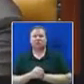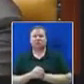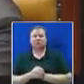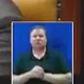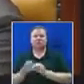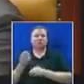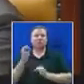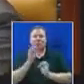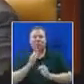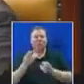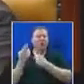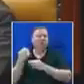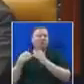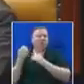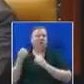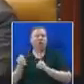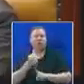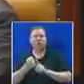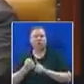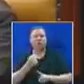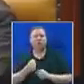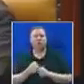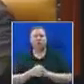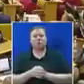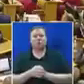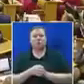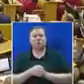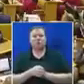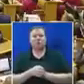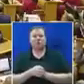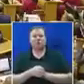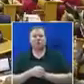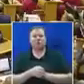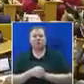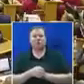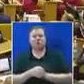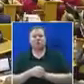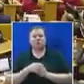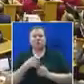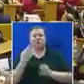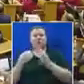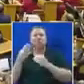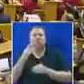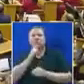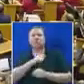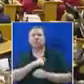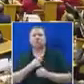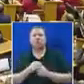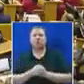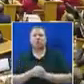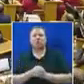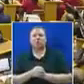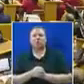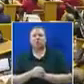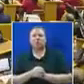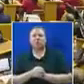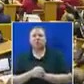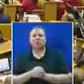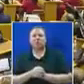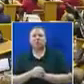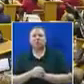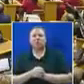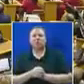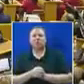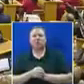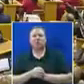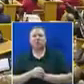abuse, the history of love. Order, that's me for you. On a point of order. I don't have history of abusing women.